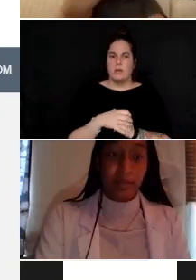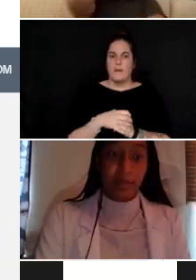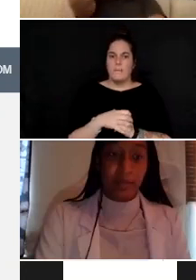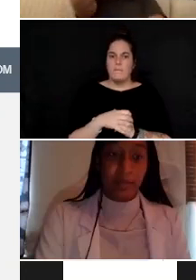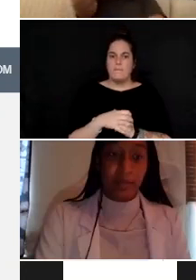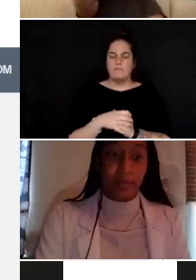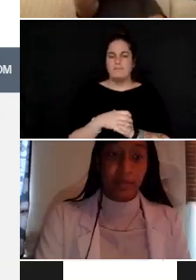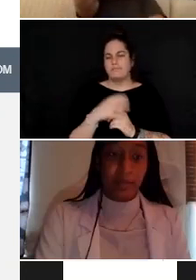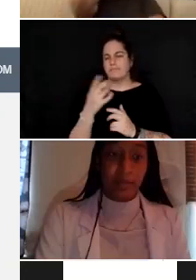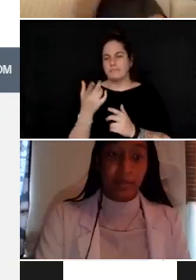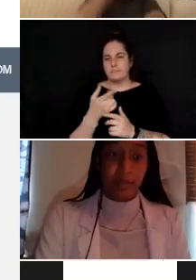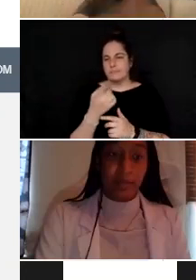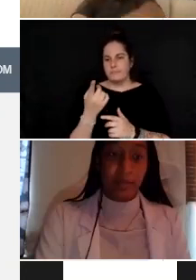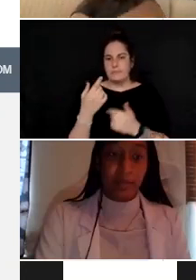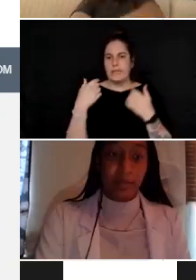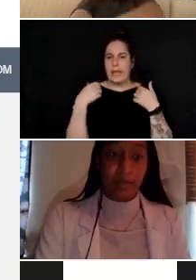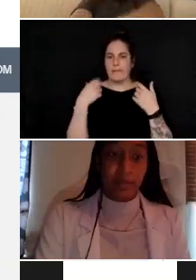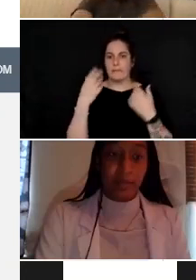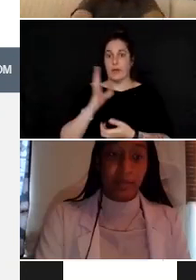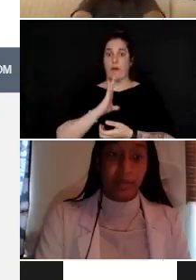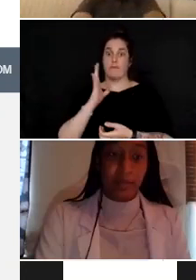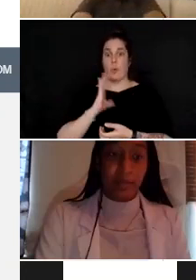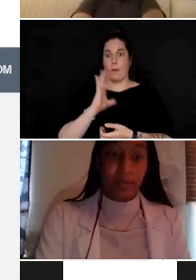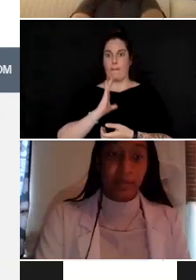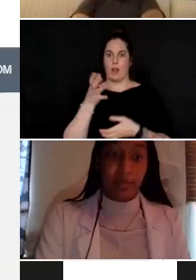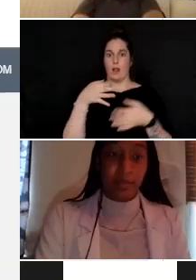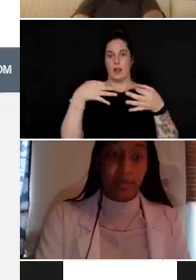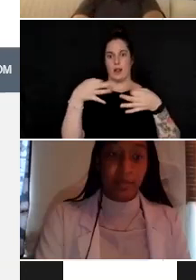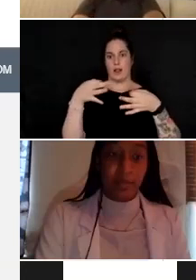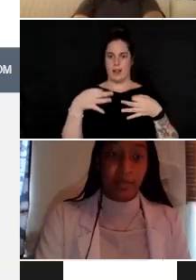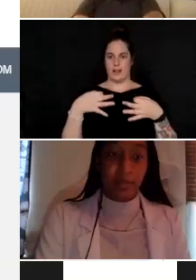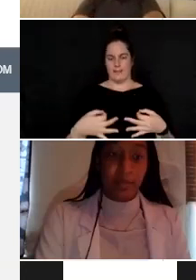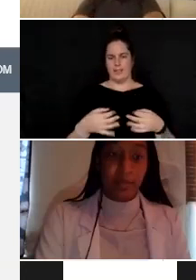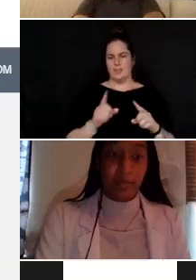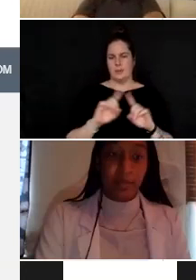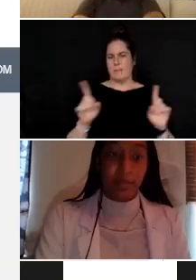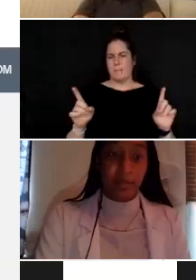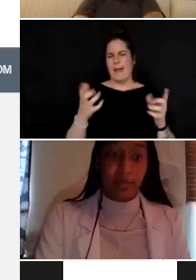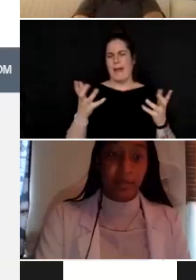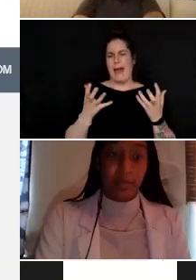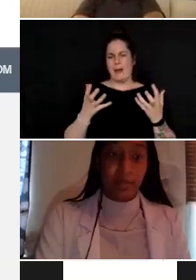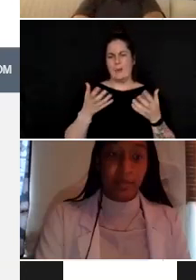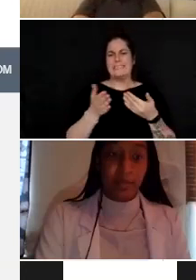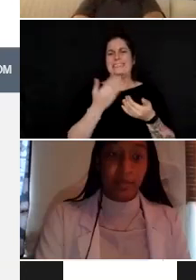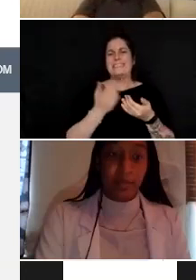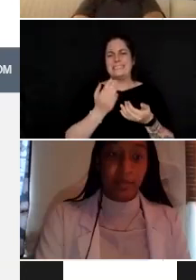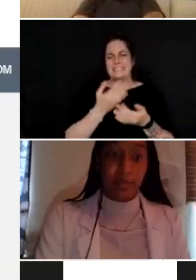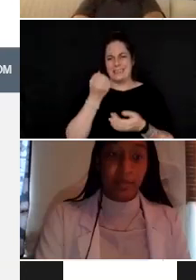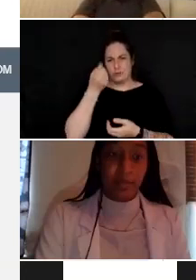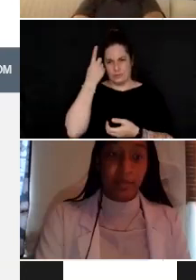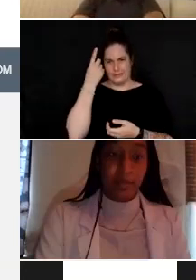And they give like a formalized definition here, but I'm just trying to give you a definition that's easily understood.